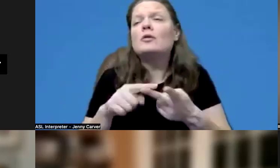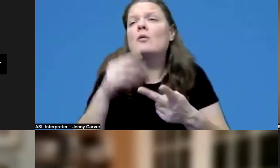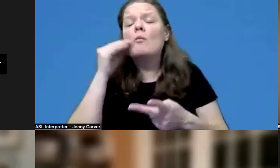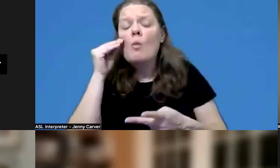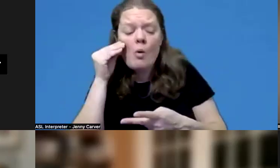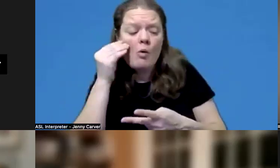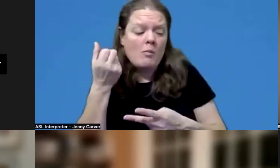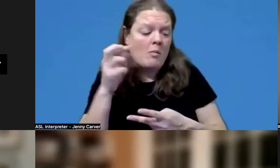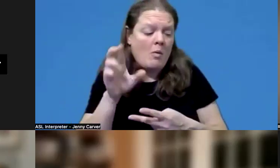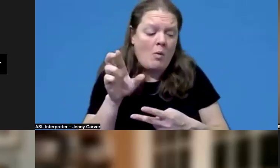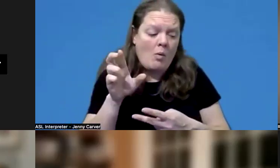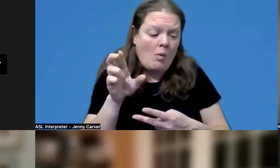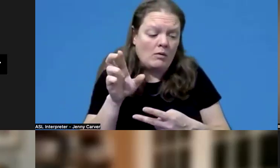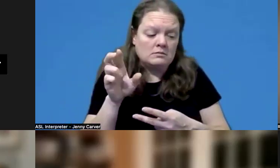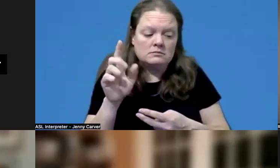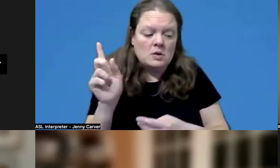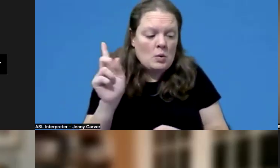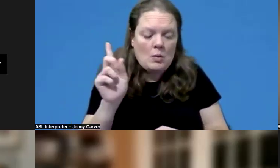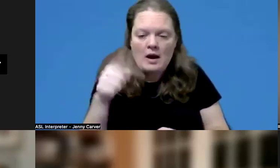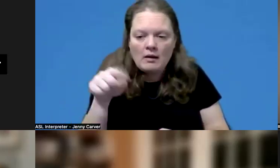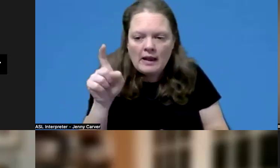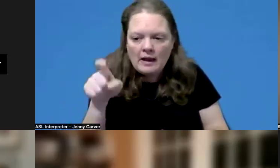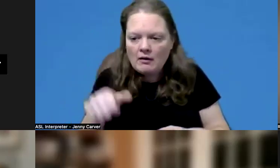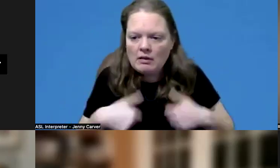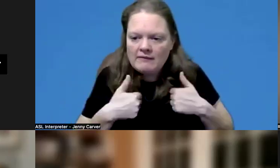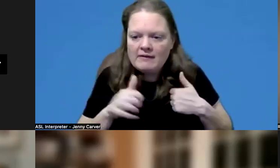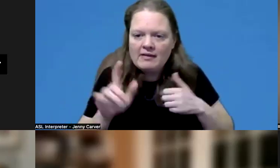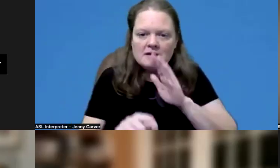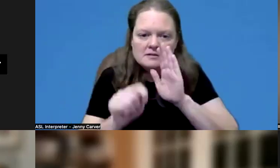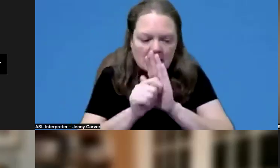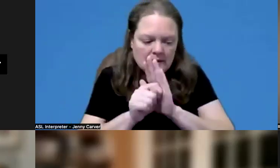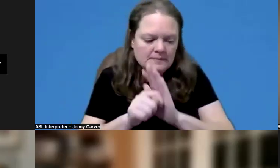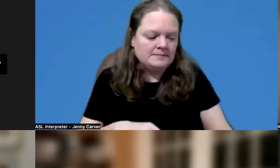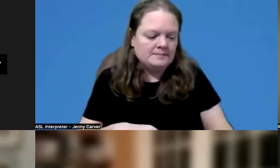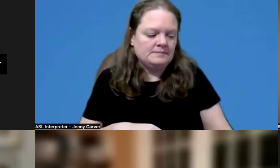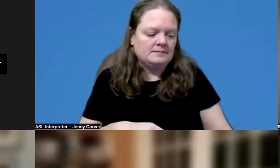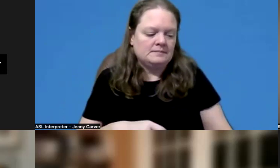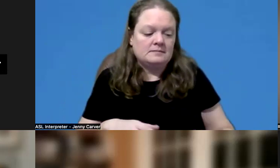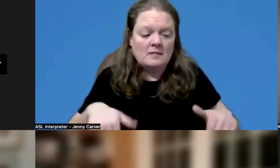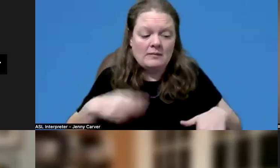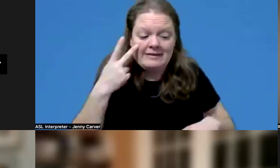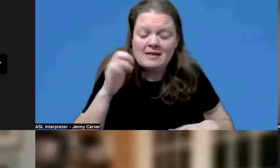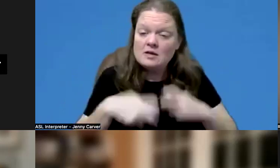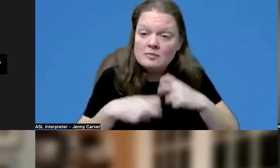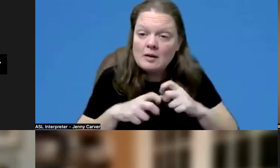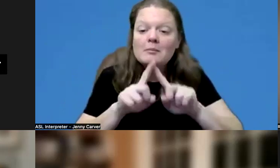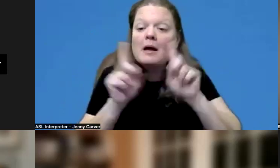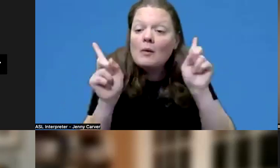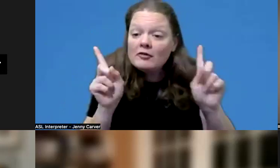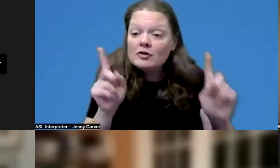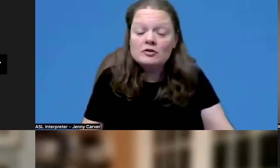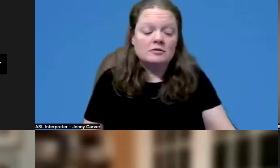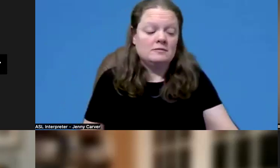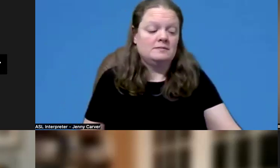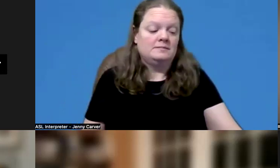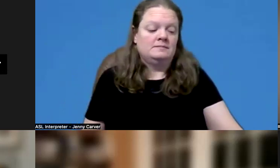to wherever they are living. And we have not seen that as a problem. However, if